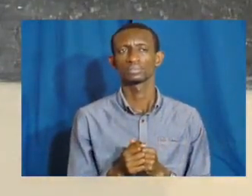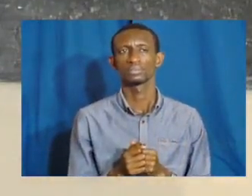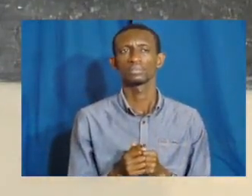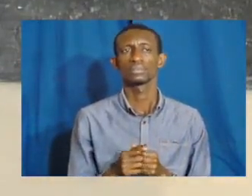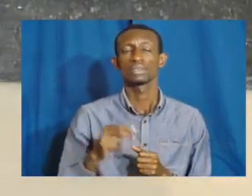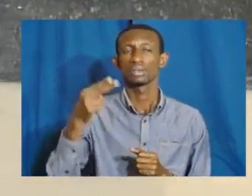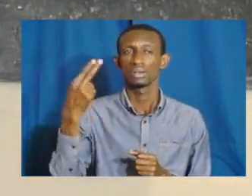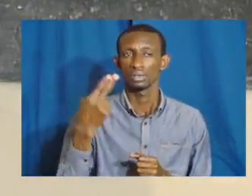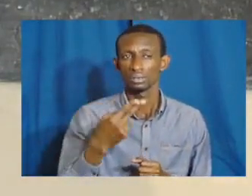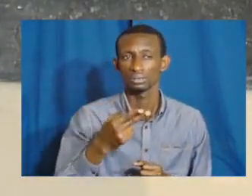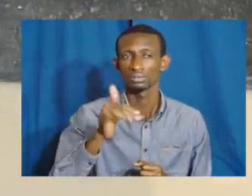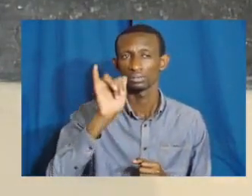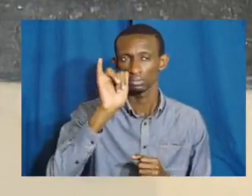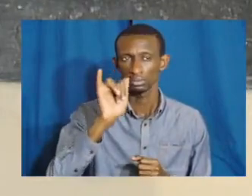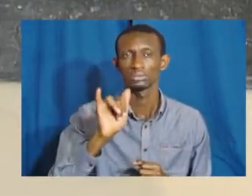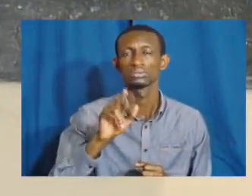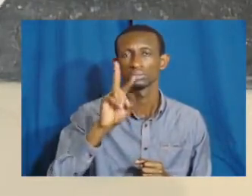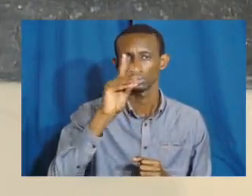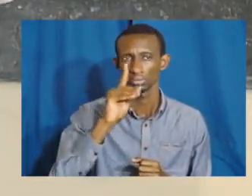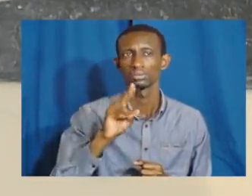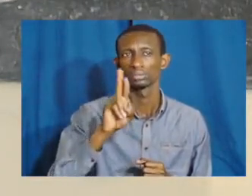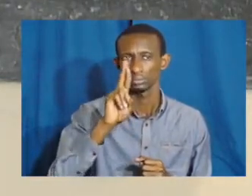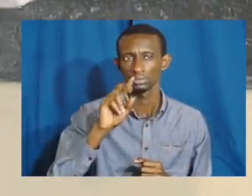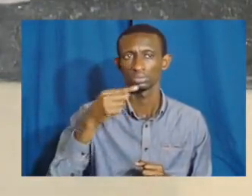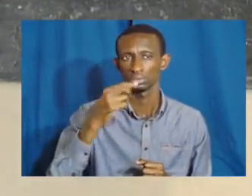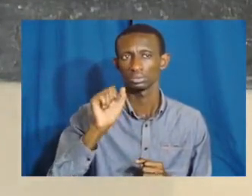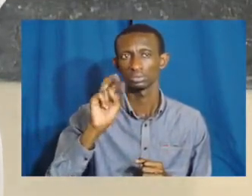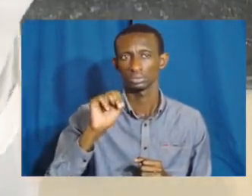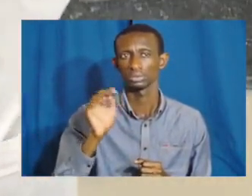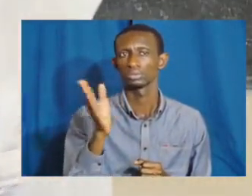hydrogen bonds. They form hydrogen bonds.